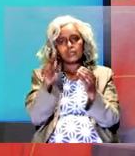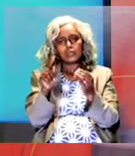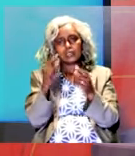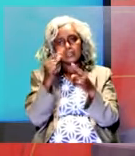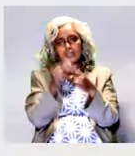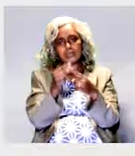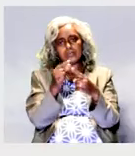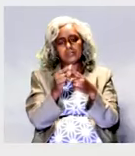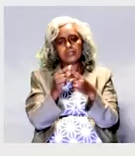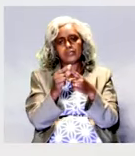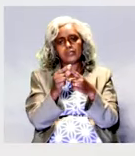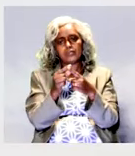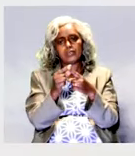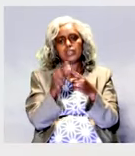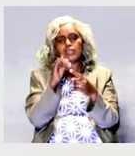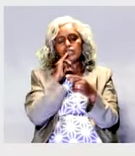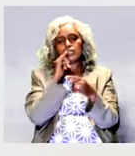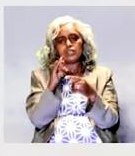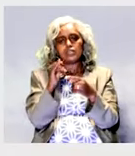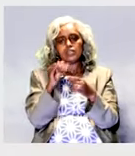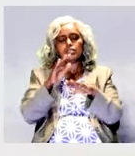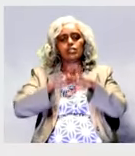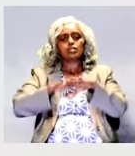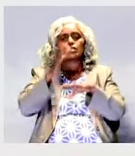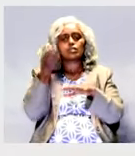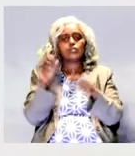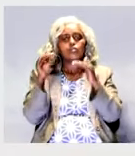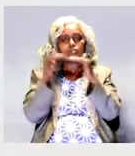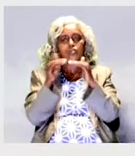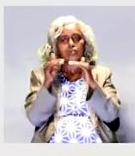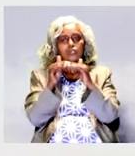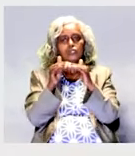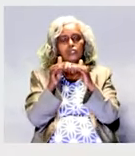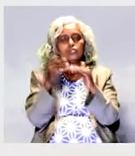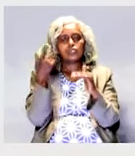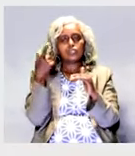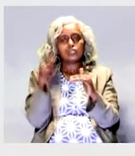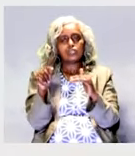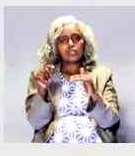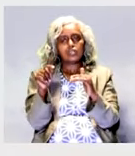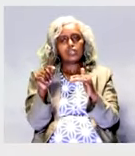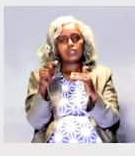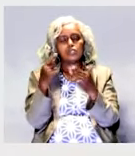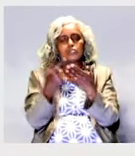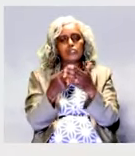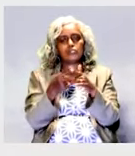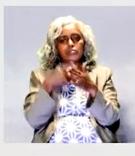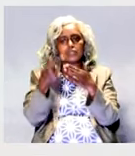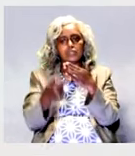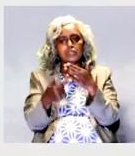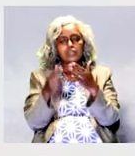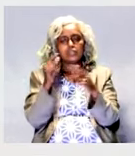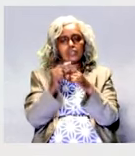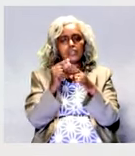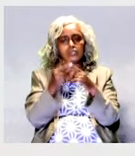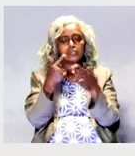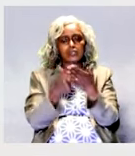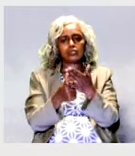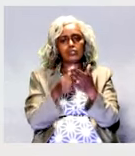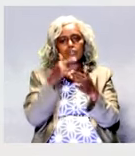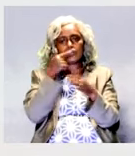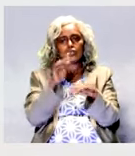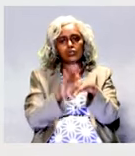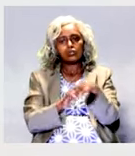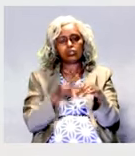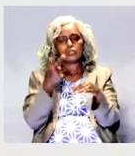1 term is greater or equal to the preceding term. In this case, we call